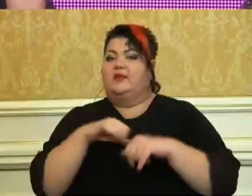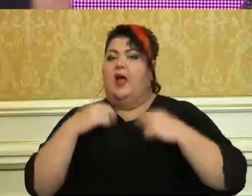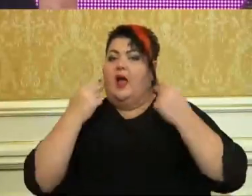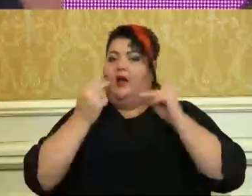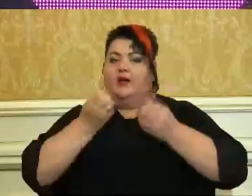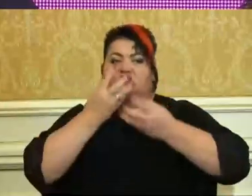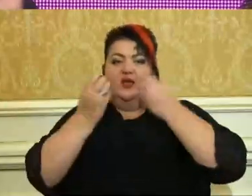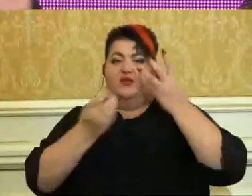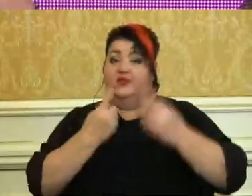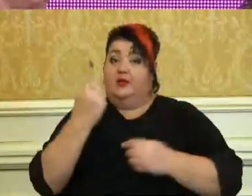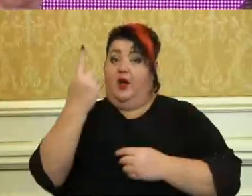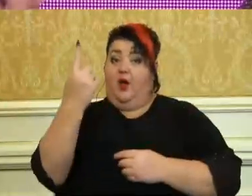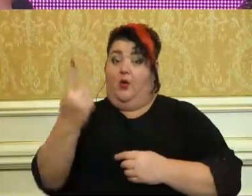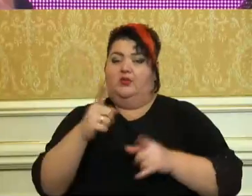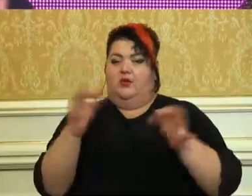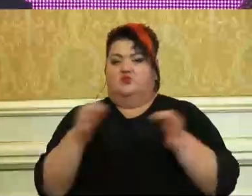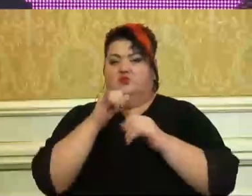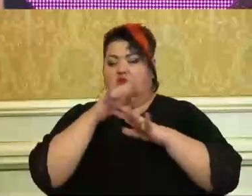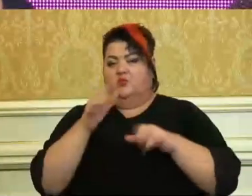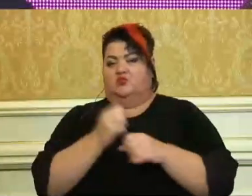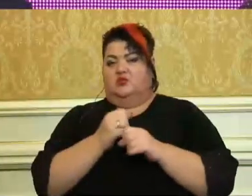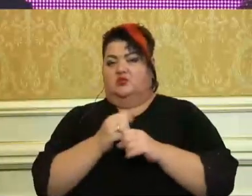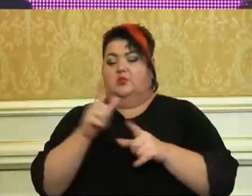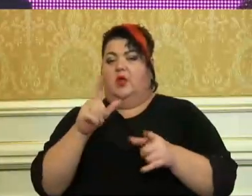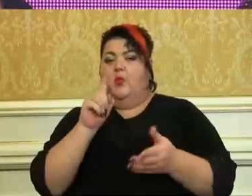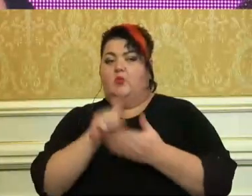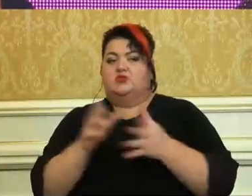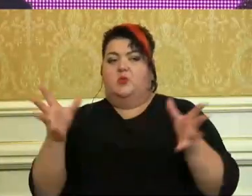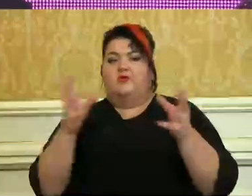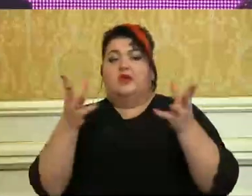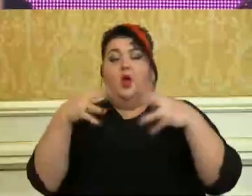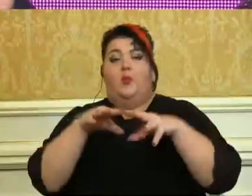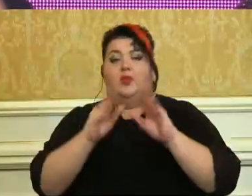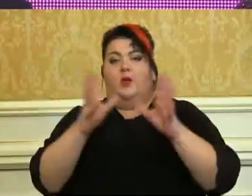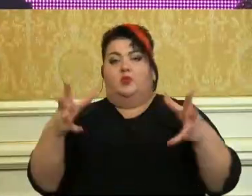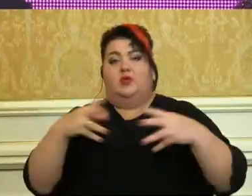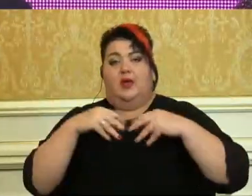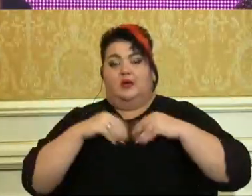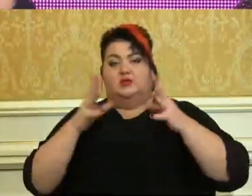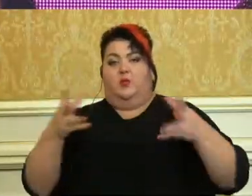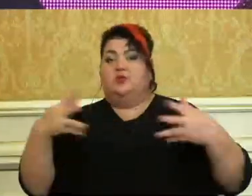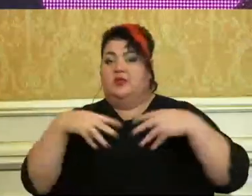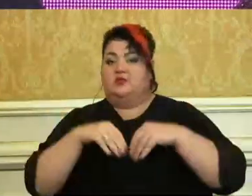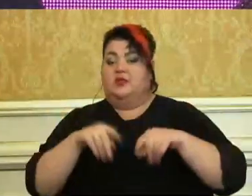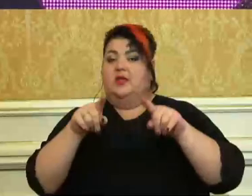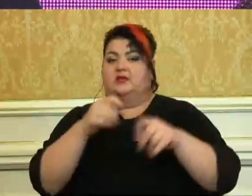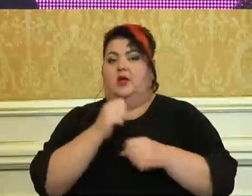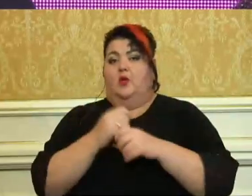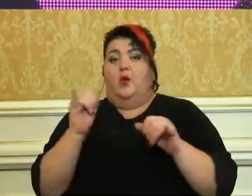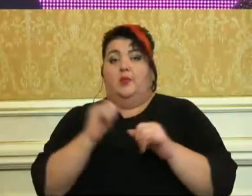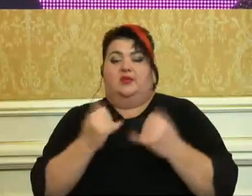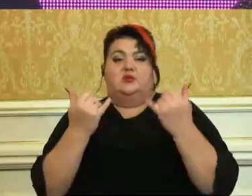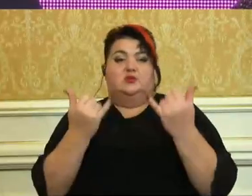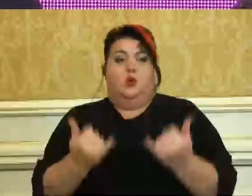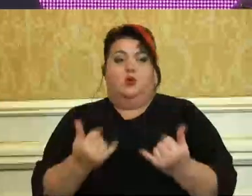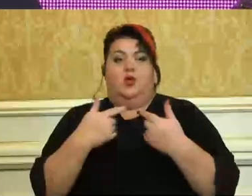even the best flower is not available to change something. Let's unite, and we're